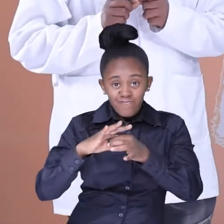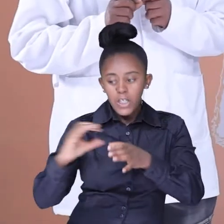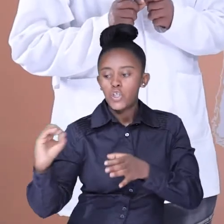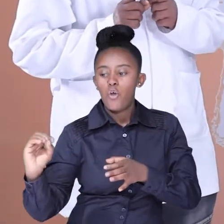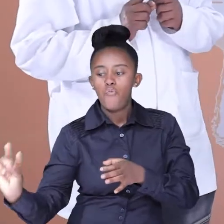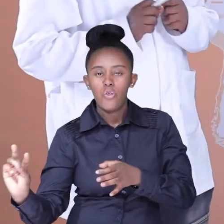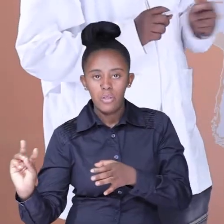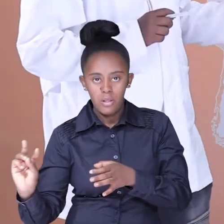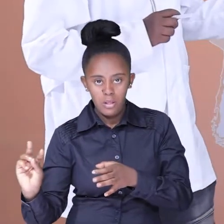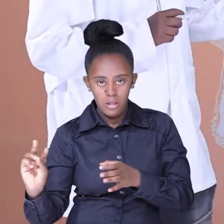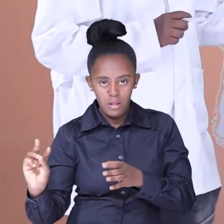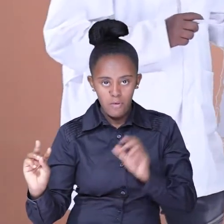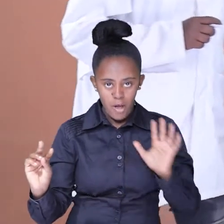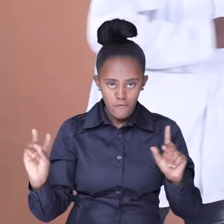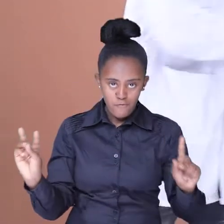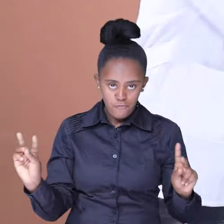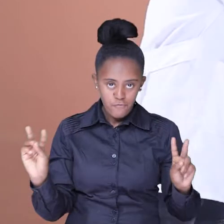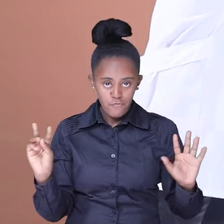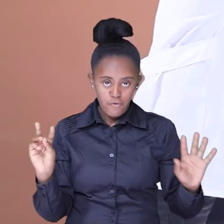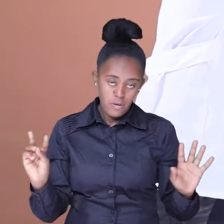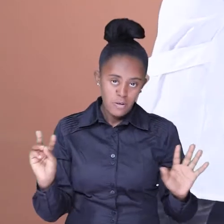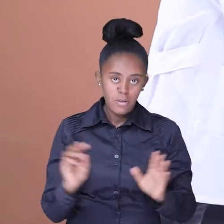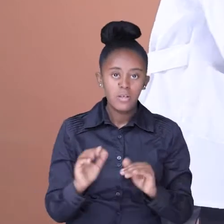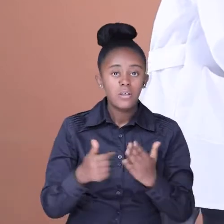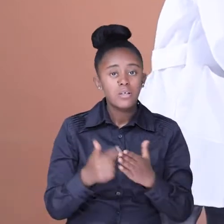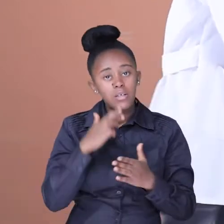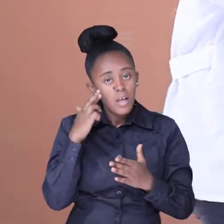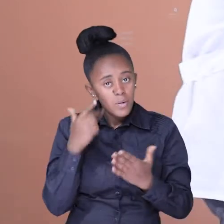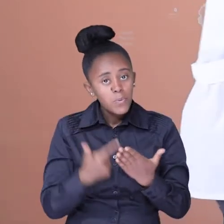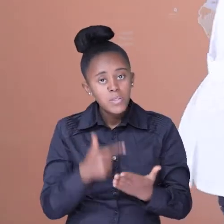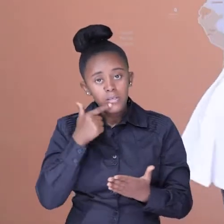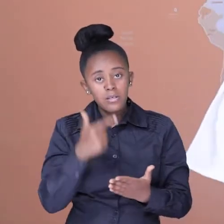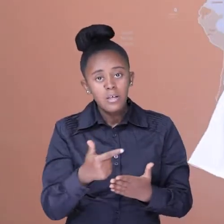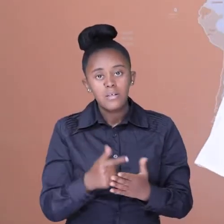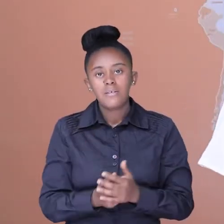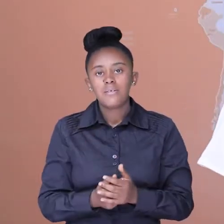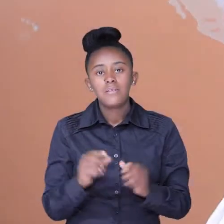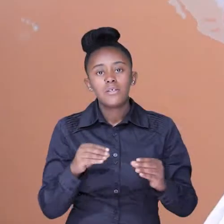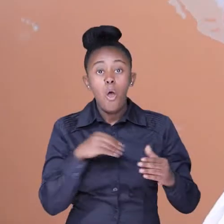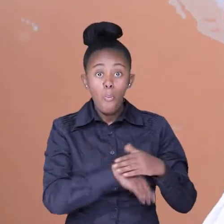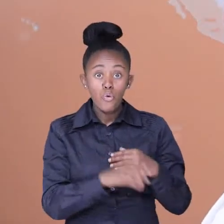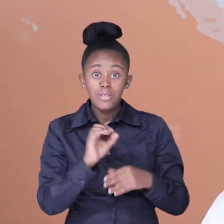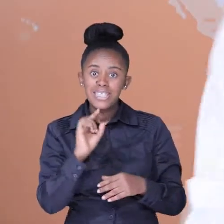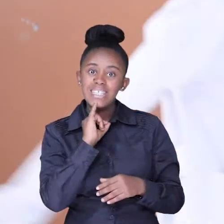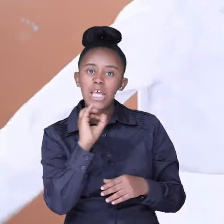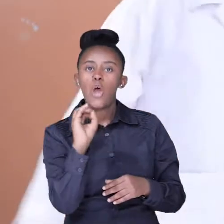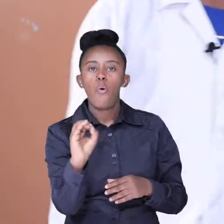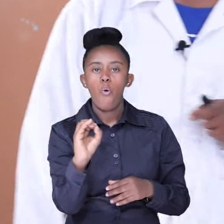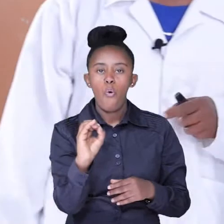volt. For the input 0 volt, in case we say the input is take as 0.